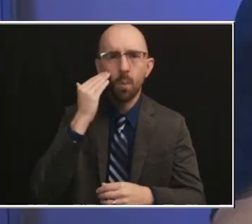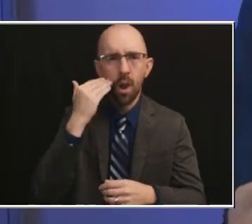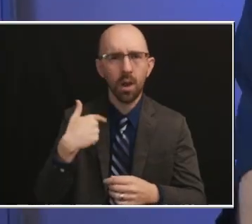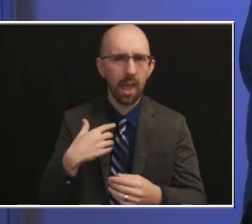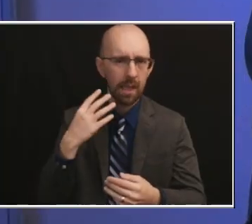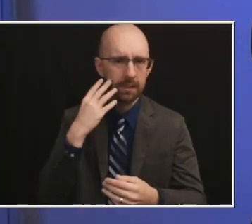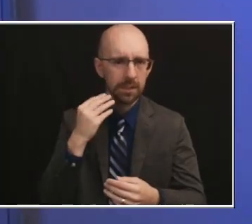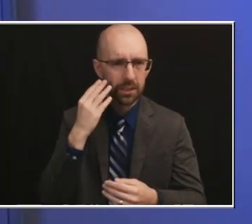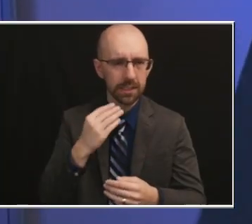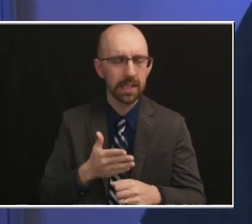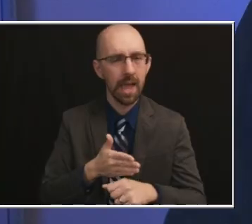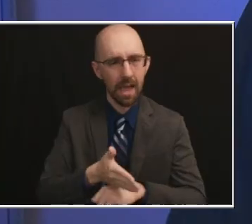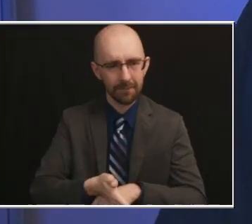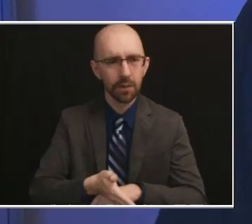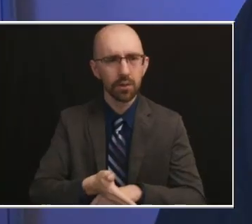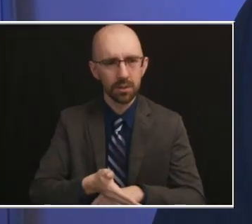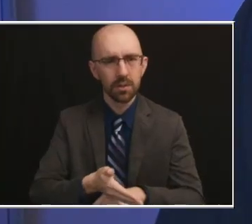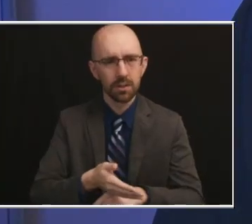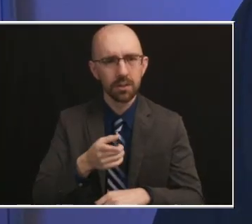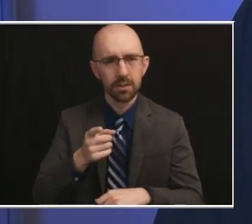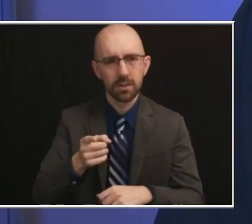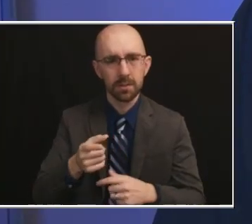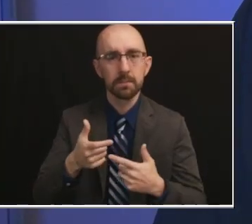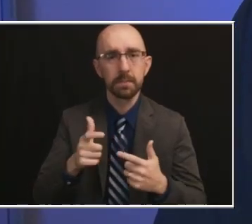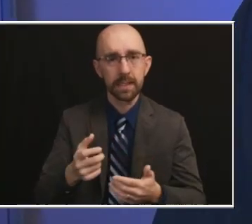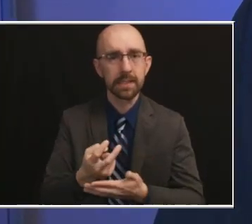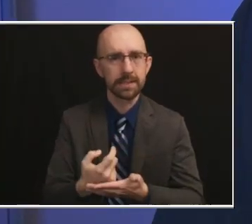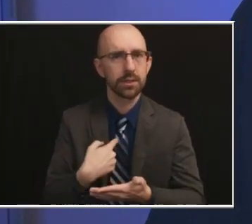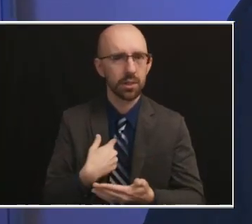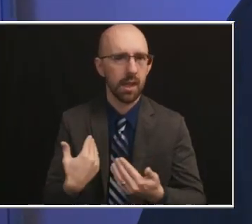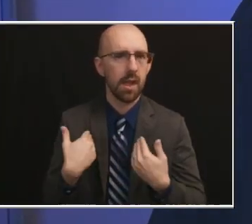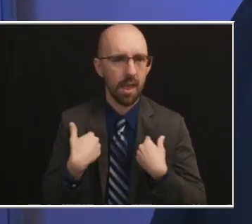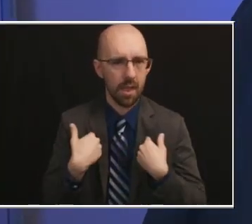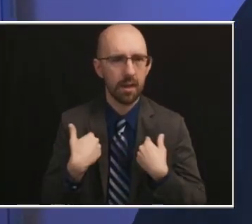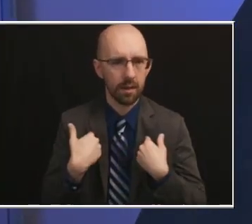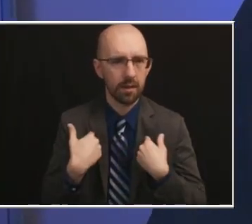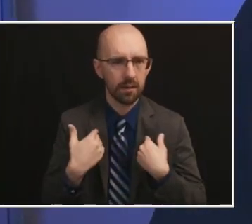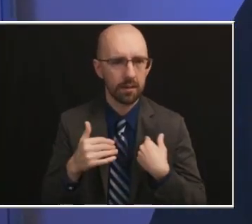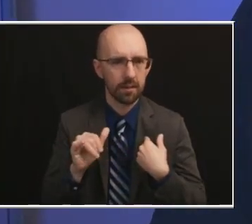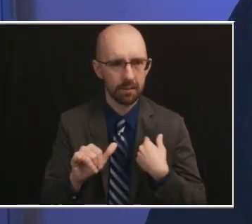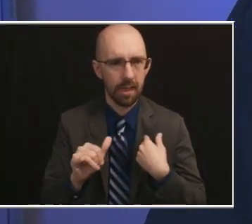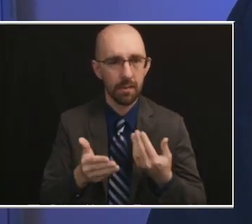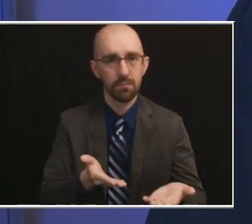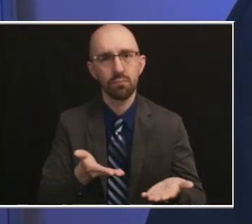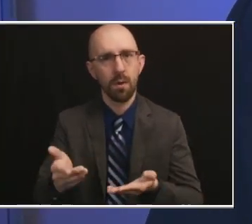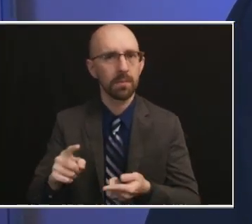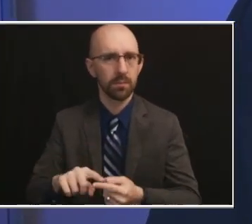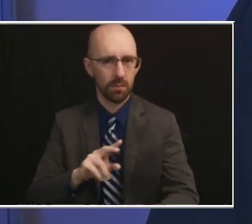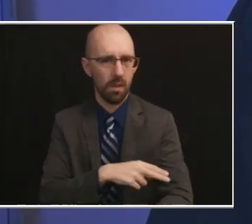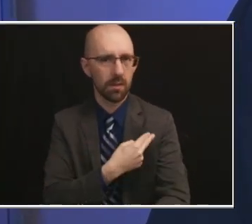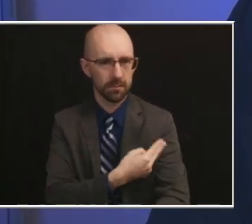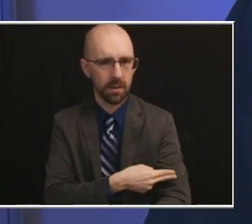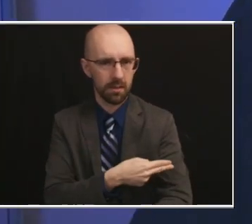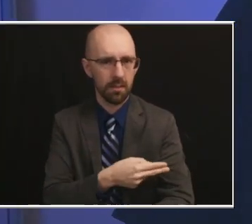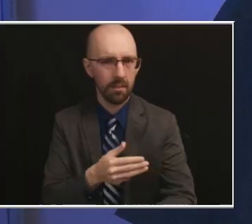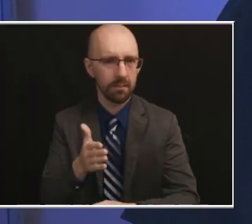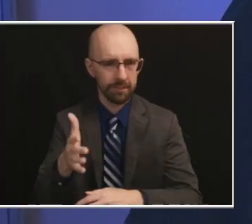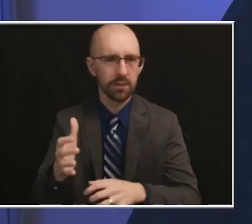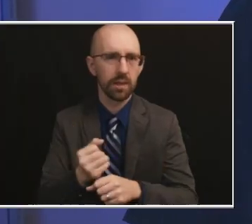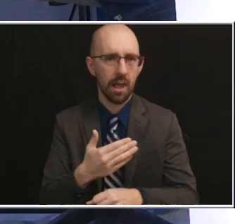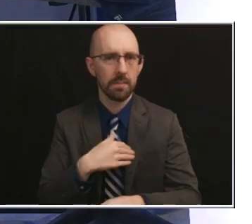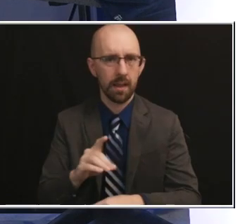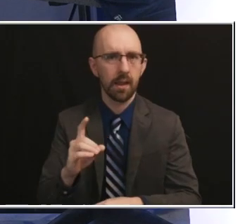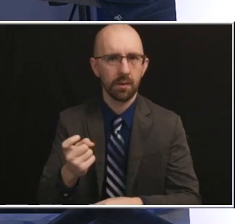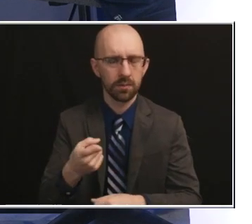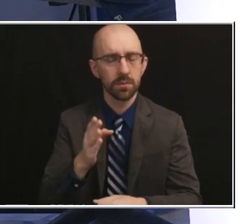after the major seizure that I had that actually brought me to this hospital and eventually got me my diagnosis. So you'd be sitting